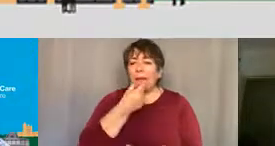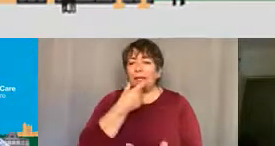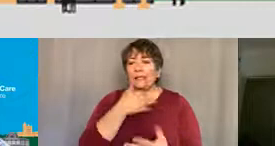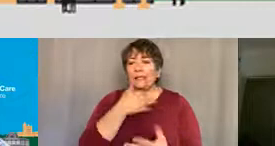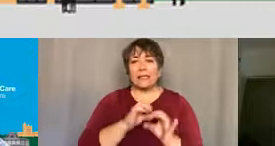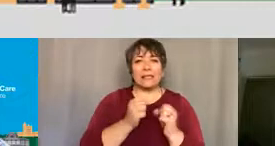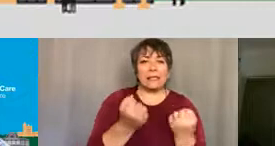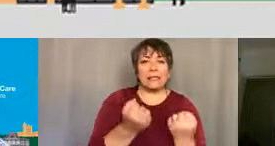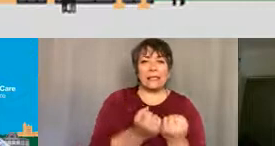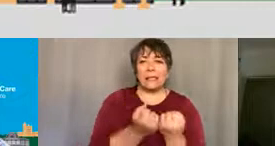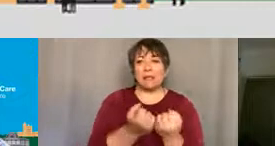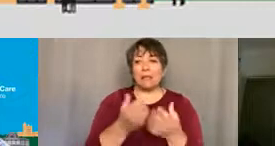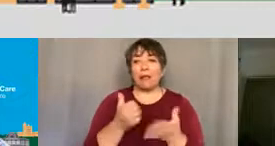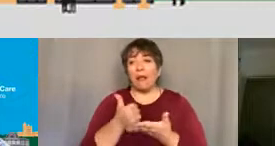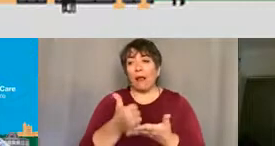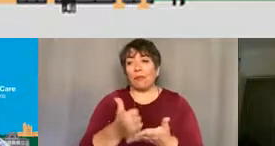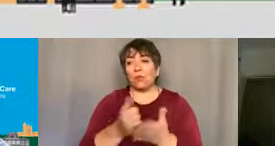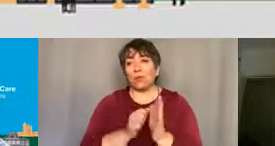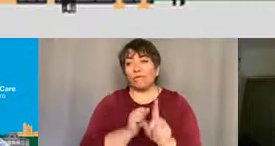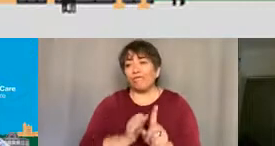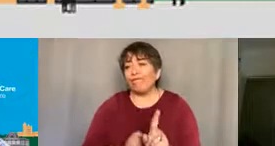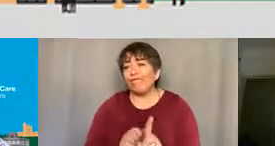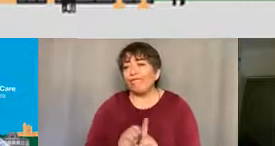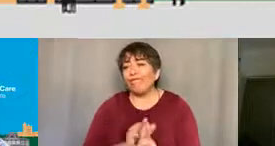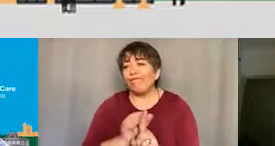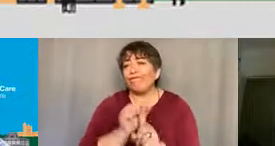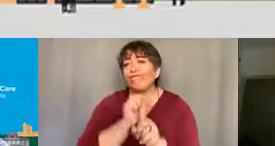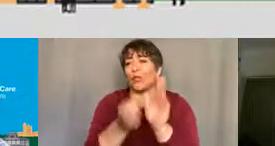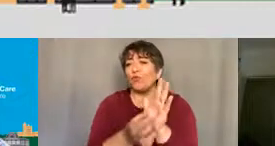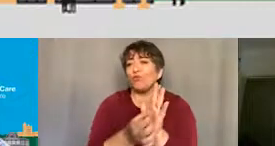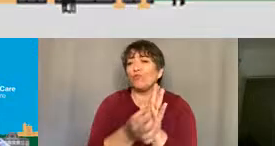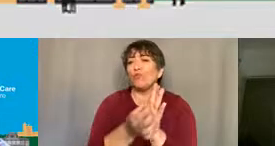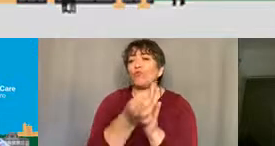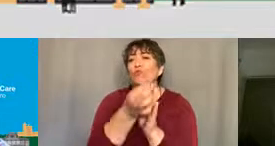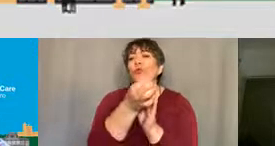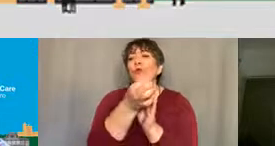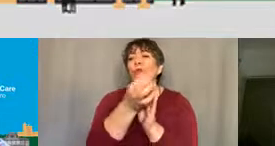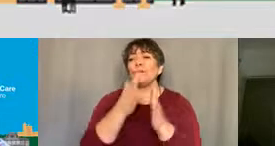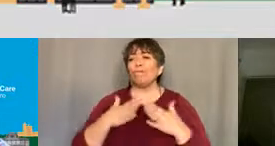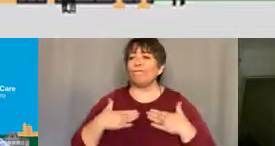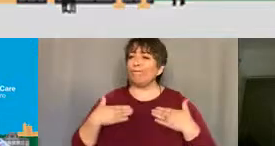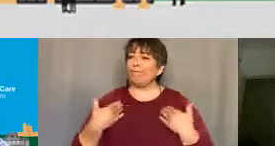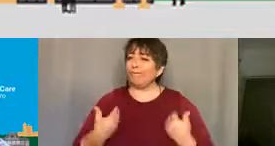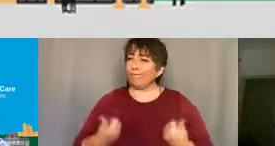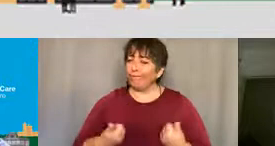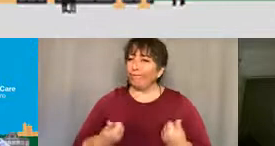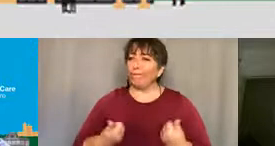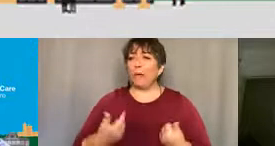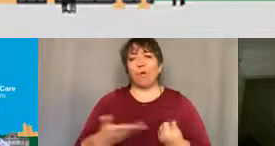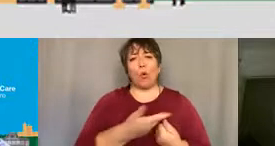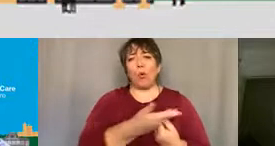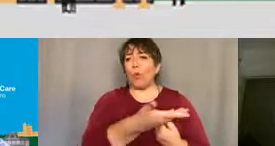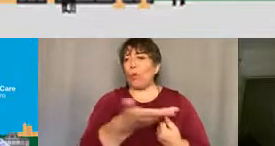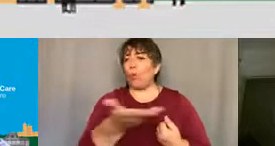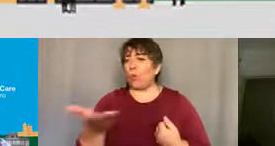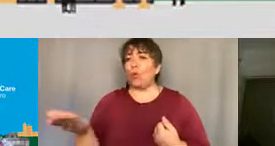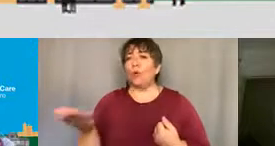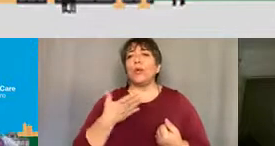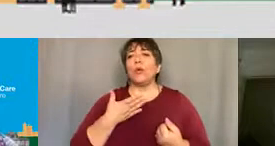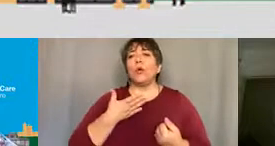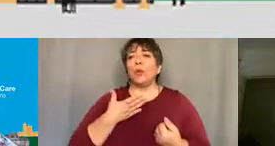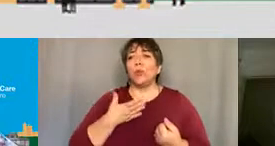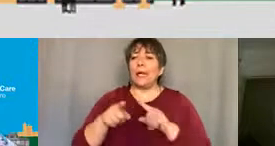outcomes for our patients, which is what we're really striving to do, to gain the most benefit we can from the medicines to